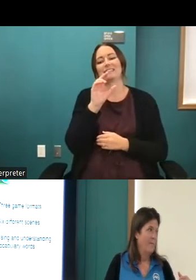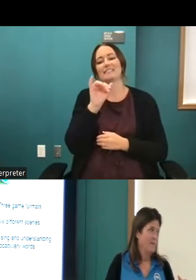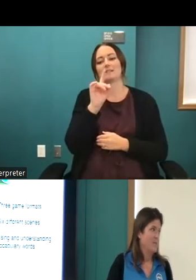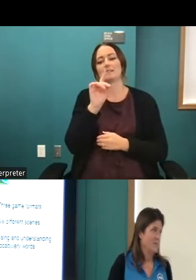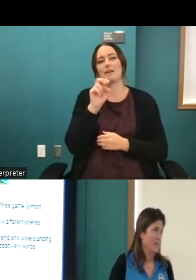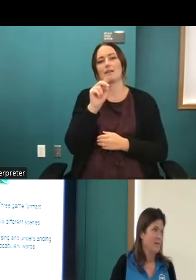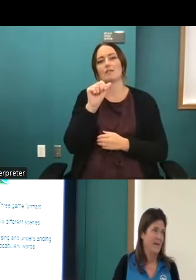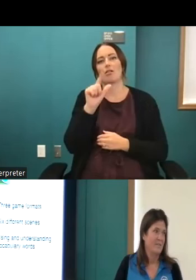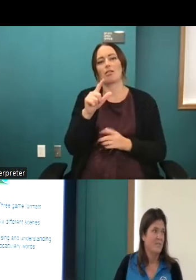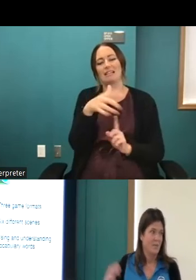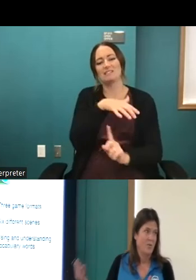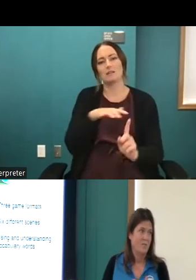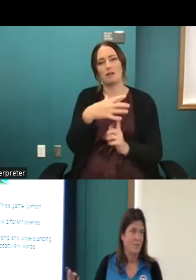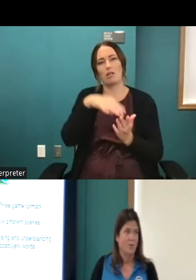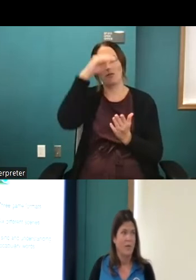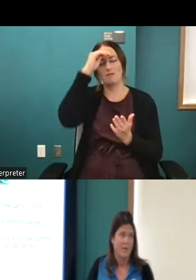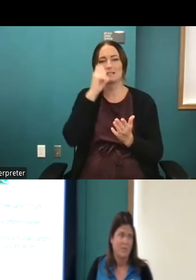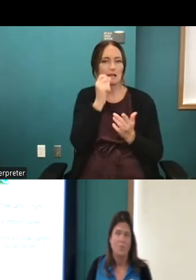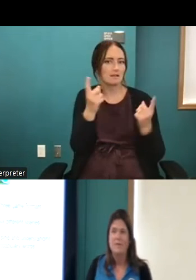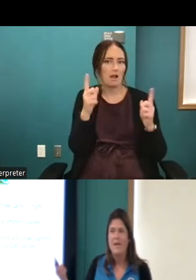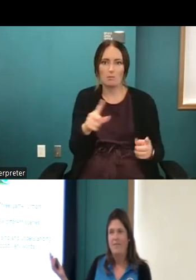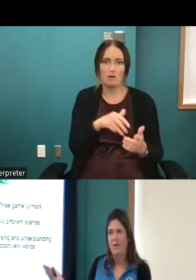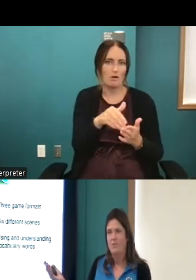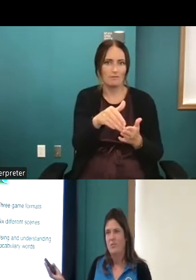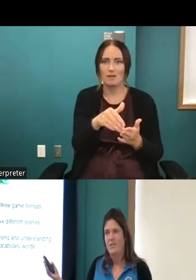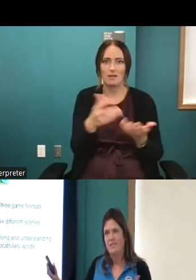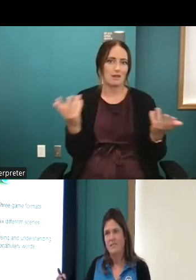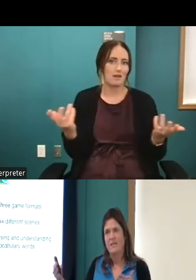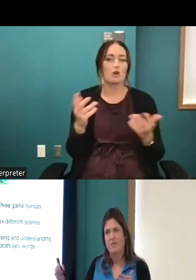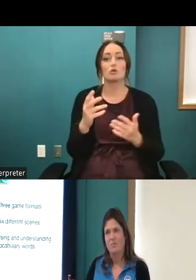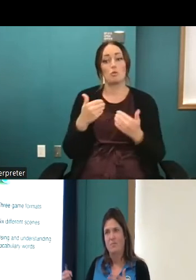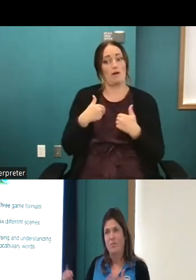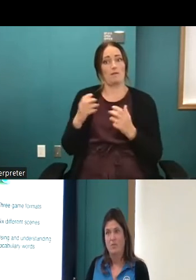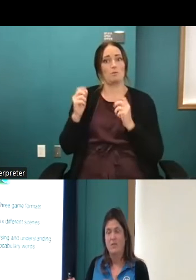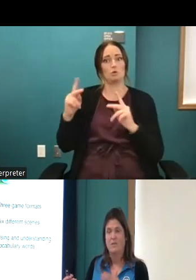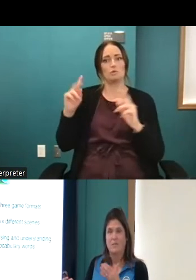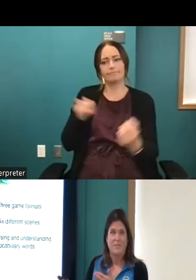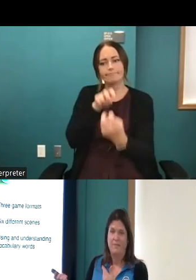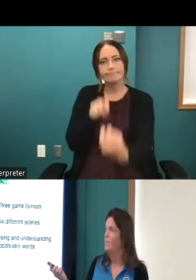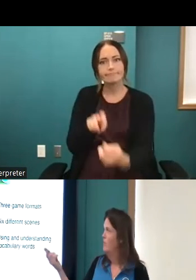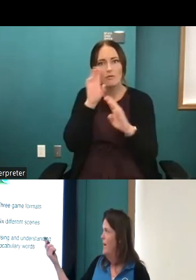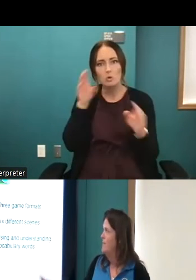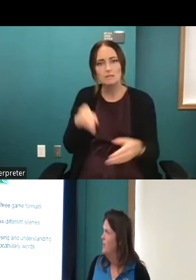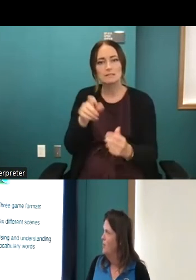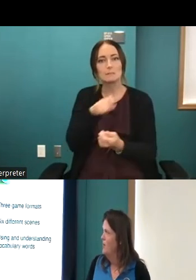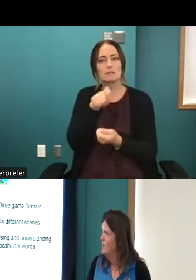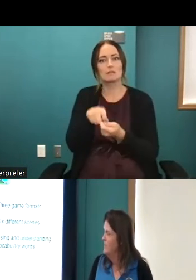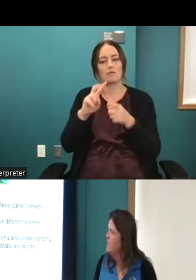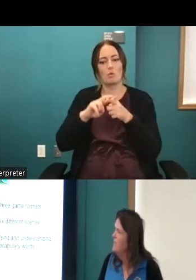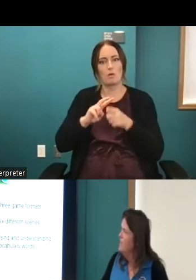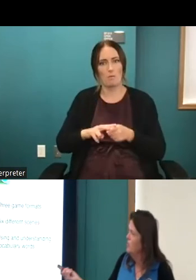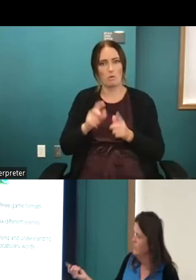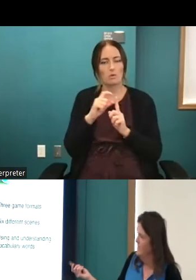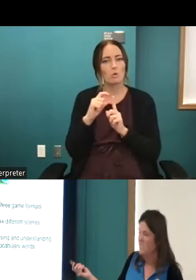always happen as easily as someone who has typical hearing. So having opportunities to sit down and focus on specific vocabulary words